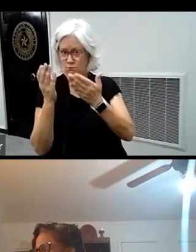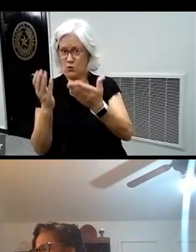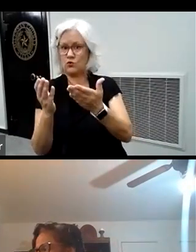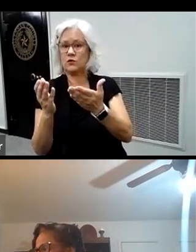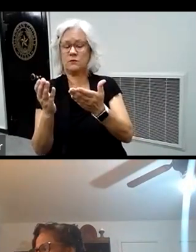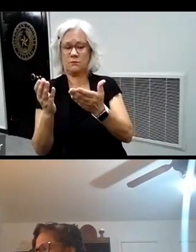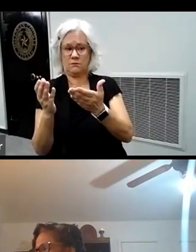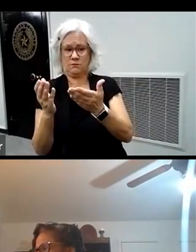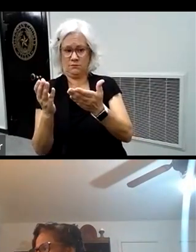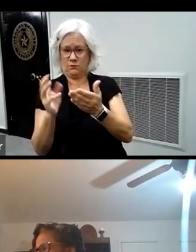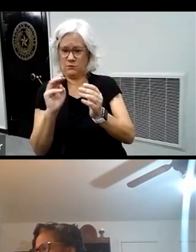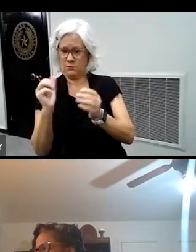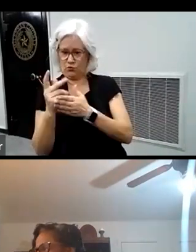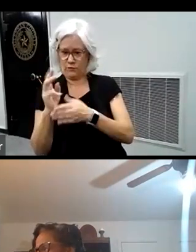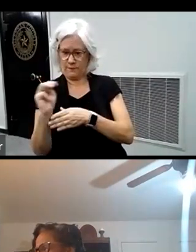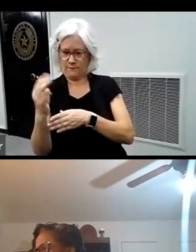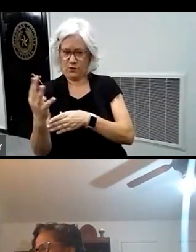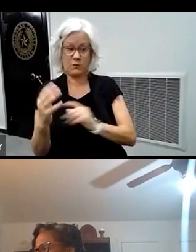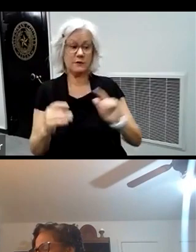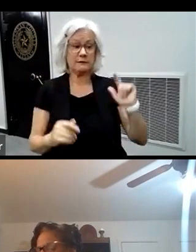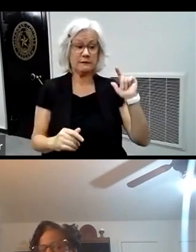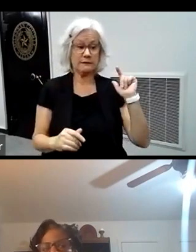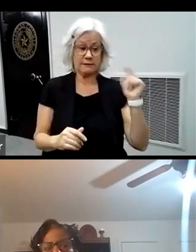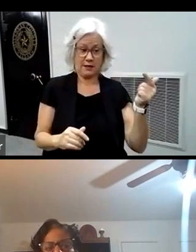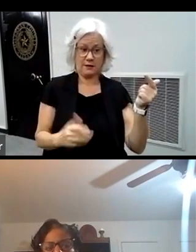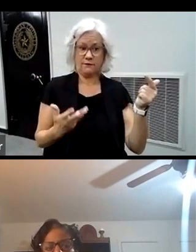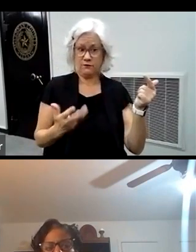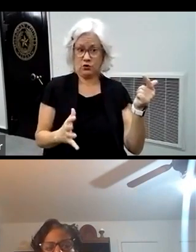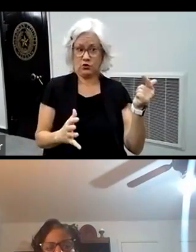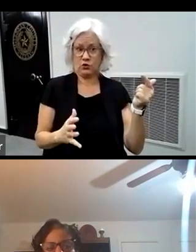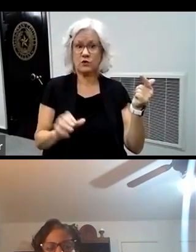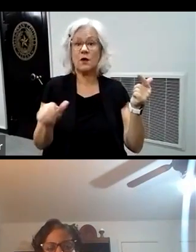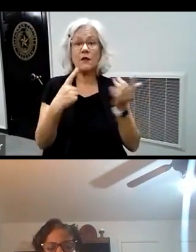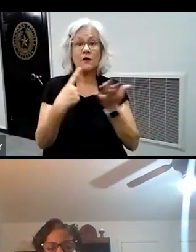M4. Second. Motion been made and second.